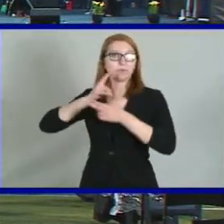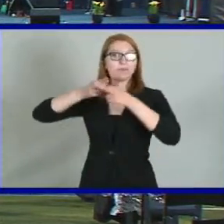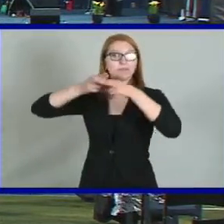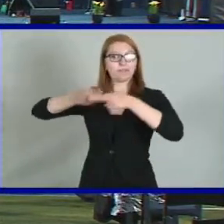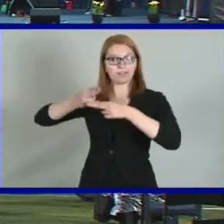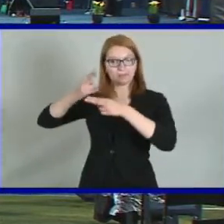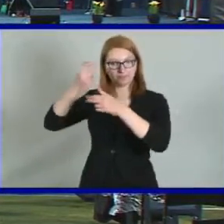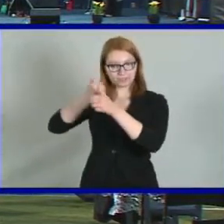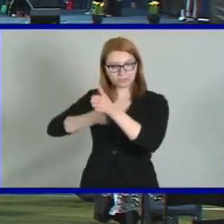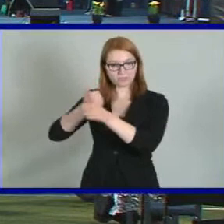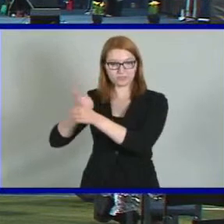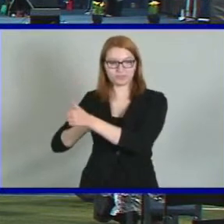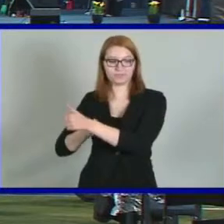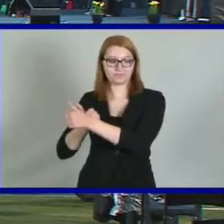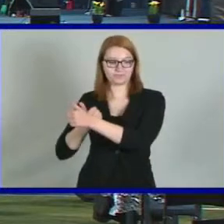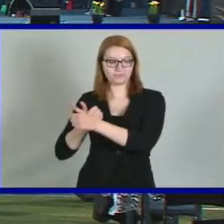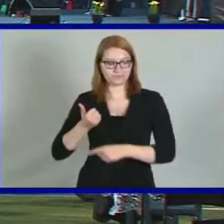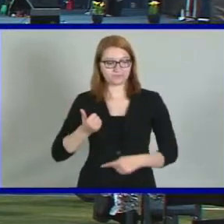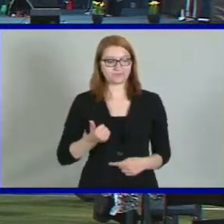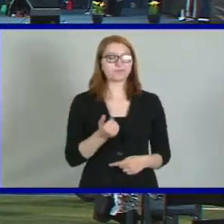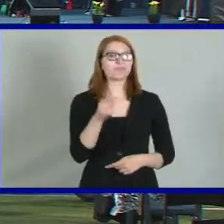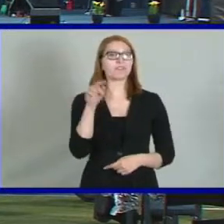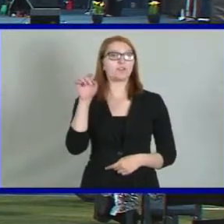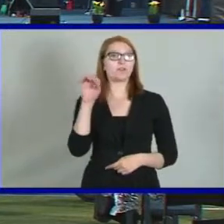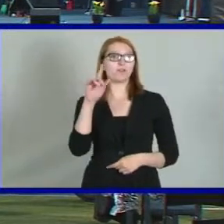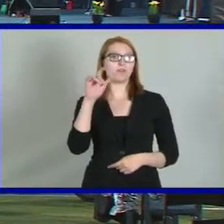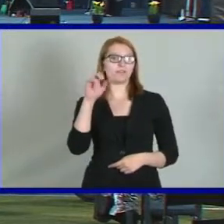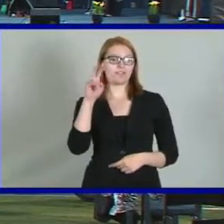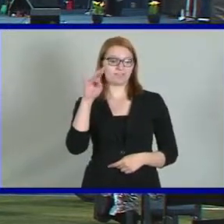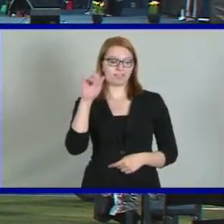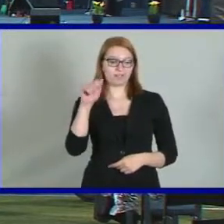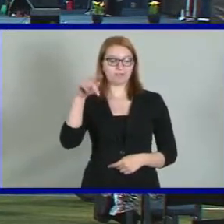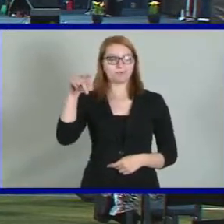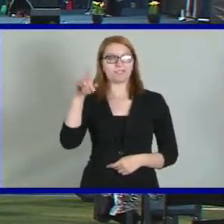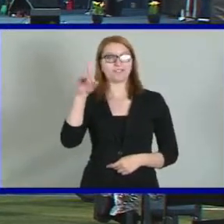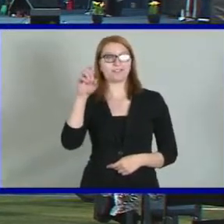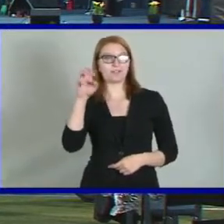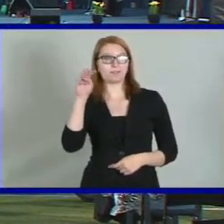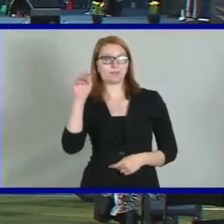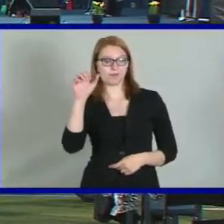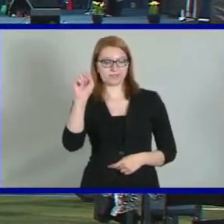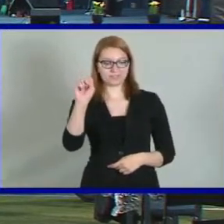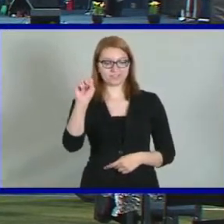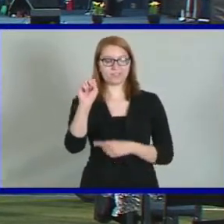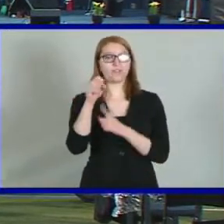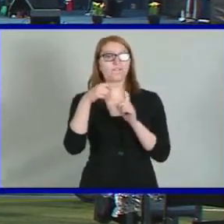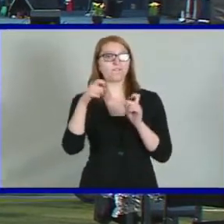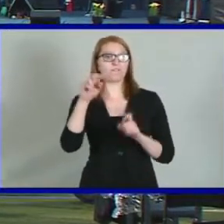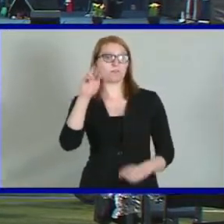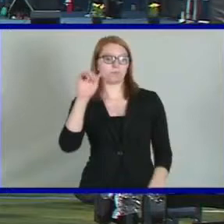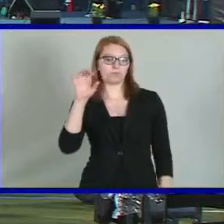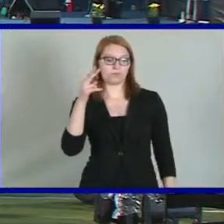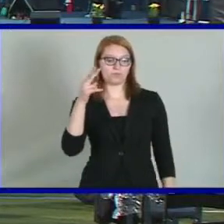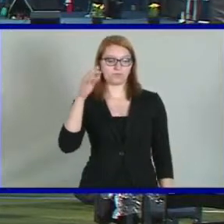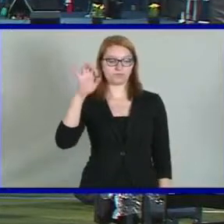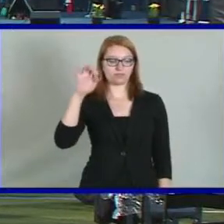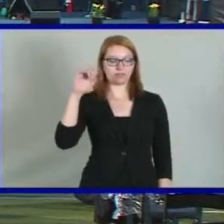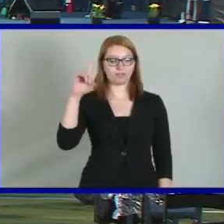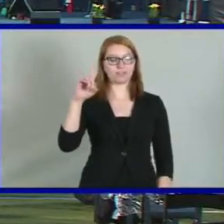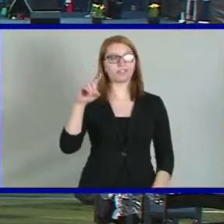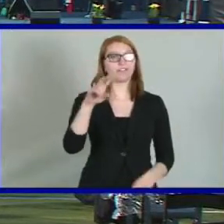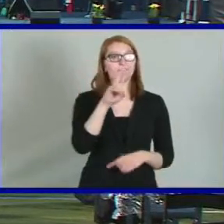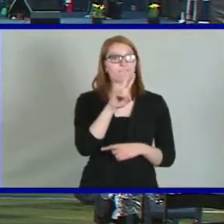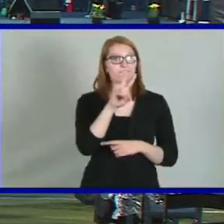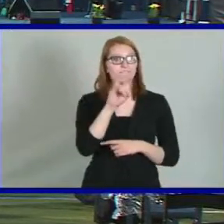standing. Vice Chair Mrs. Olivia P. DeMoss of Richfield. Vice Chair Dr. Alfred V. Seraldo